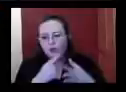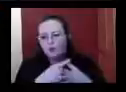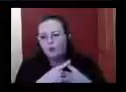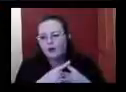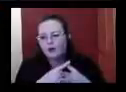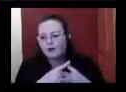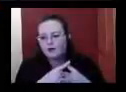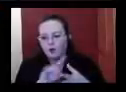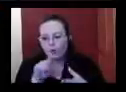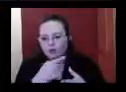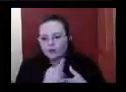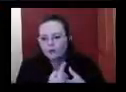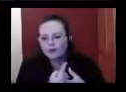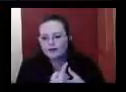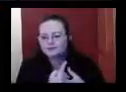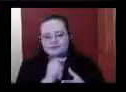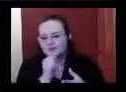have